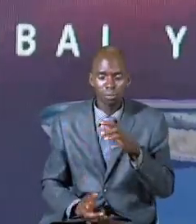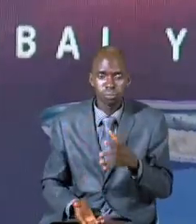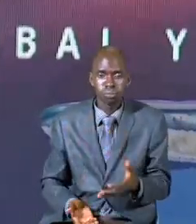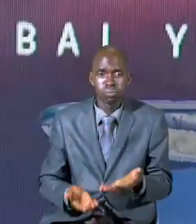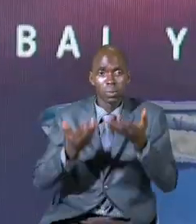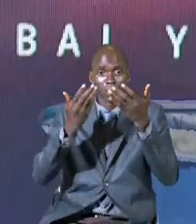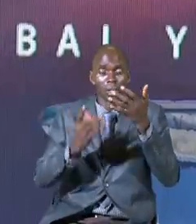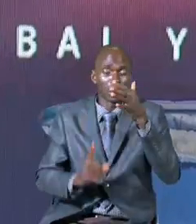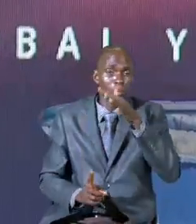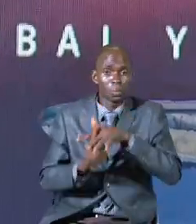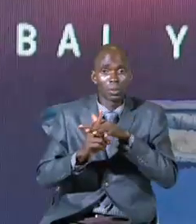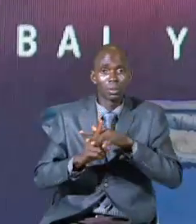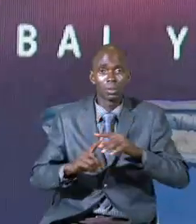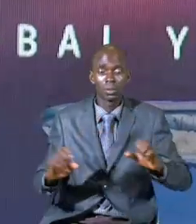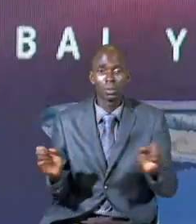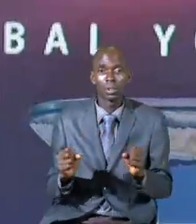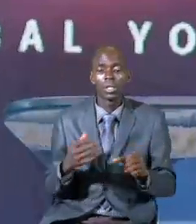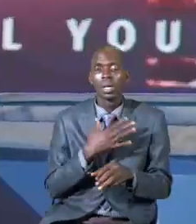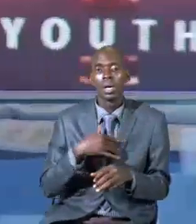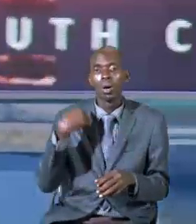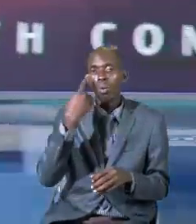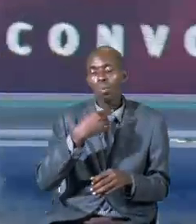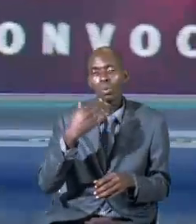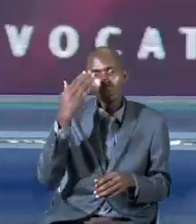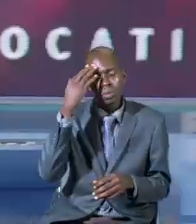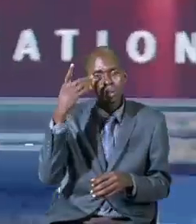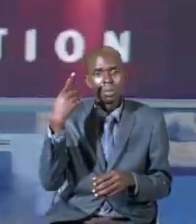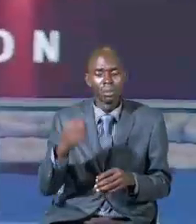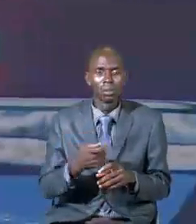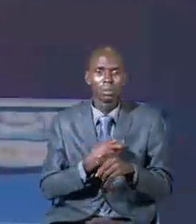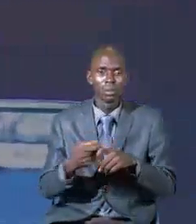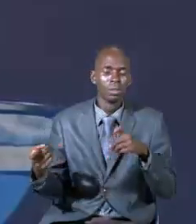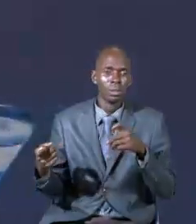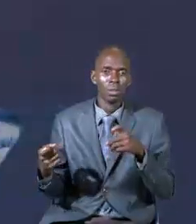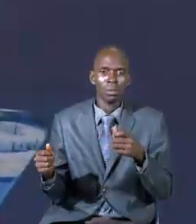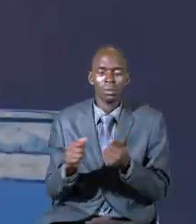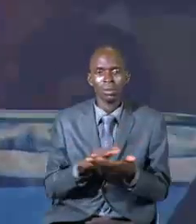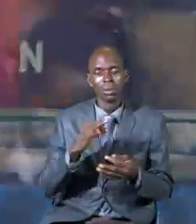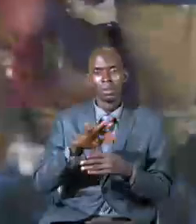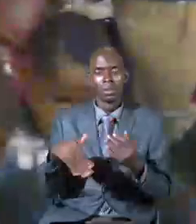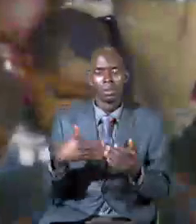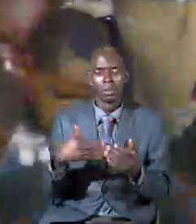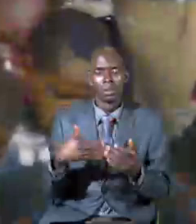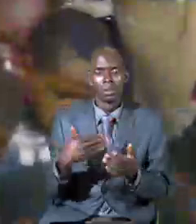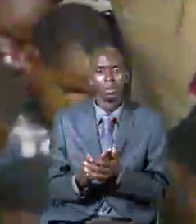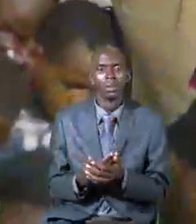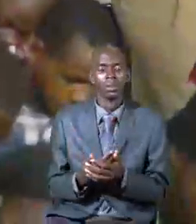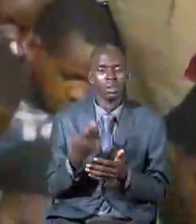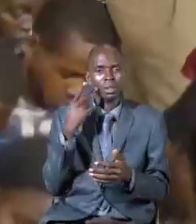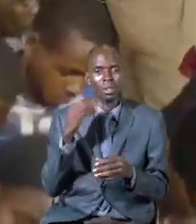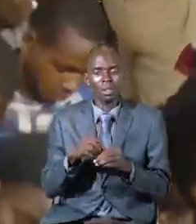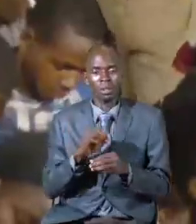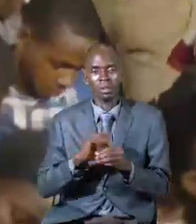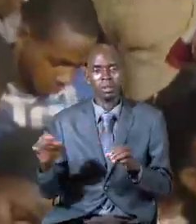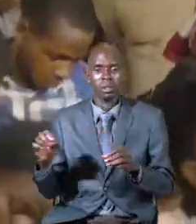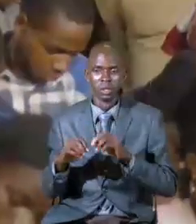of them both. Let's come to number two now. Number two is the